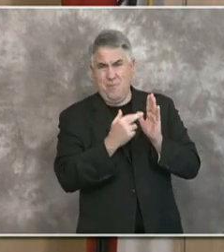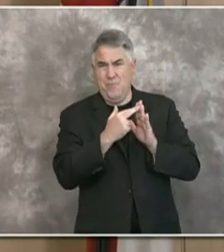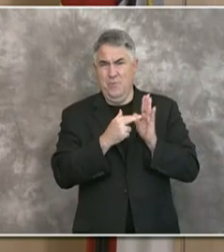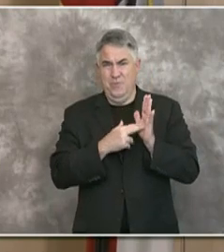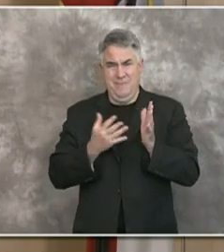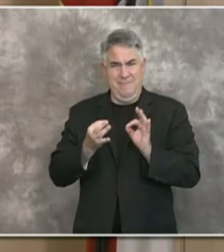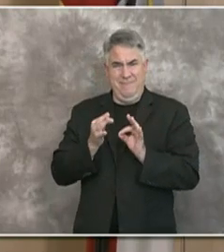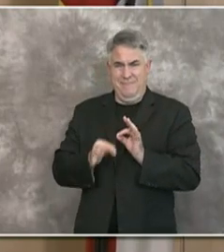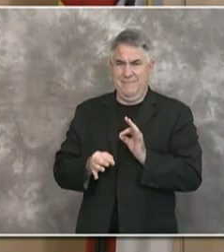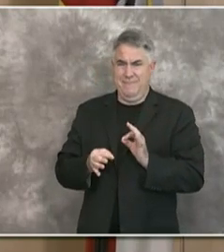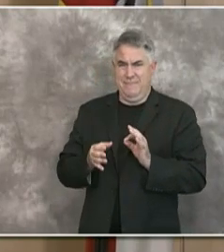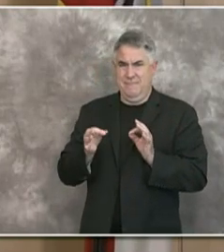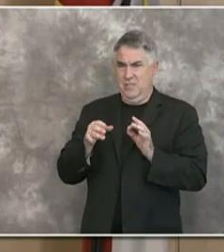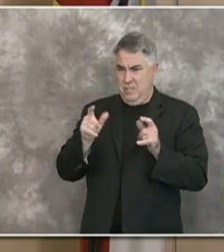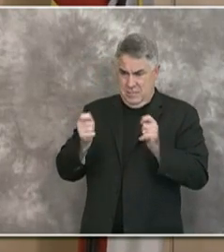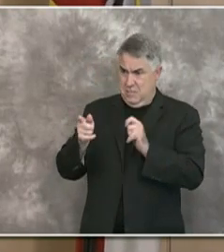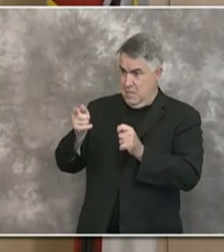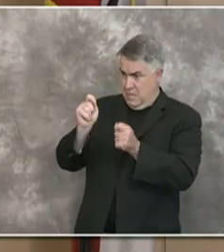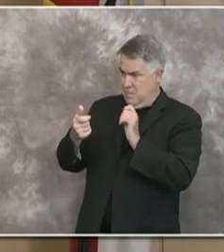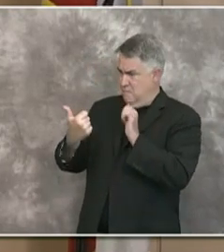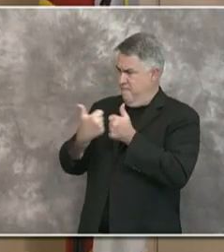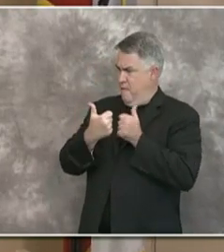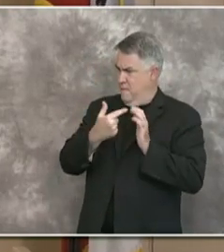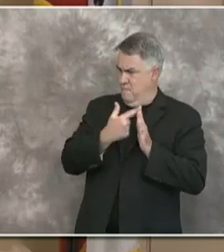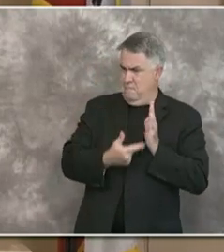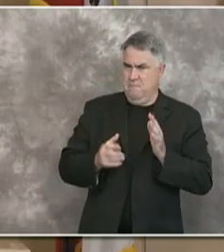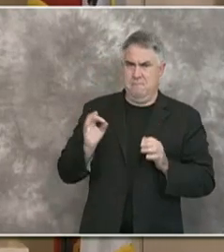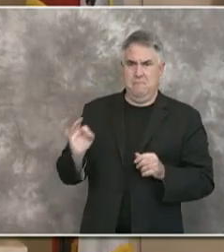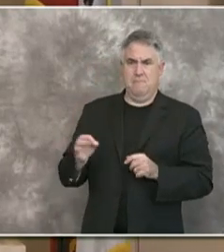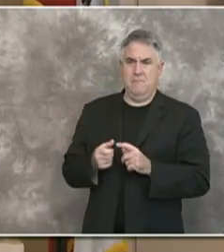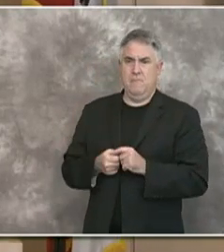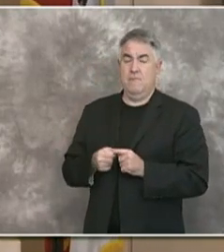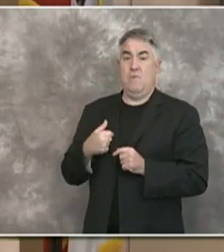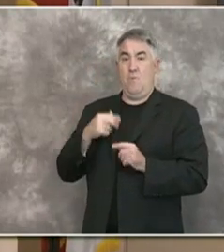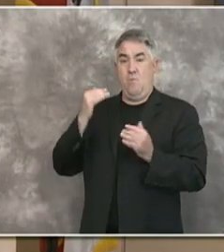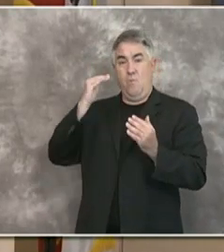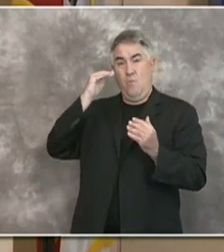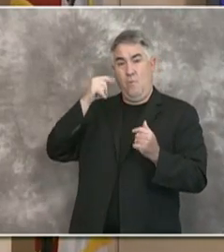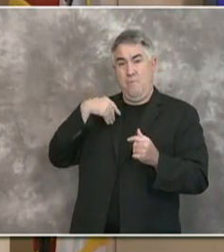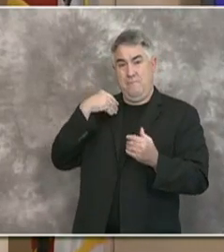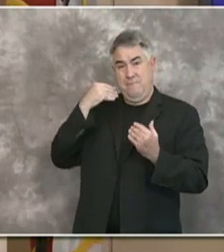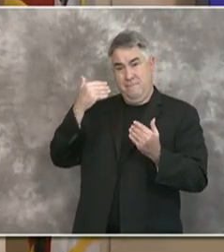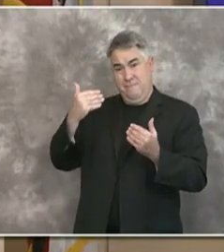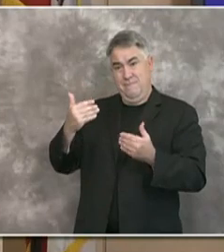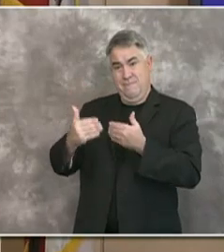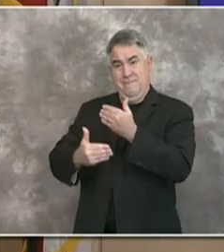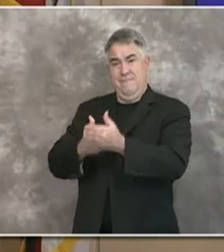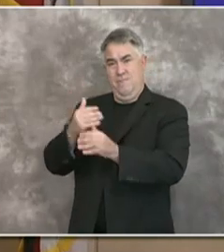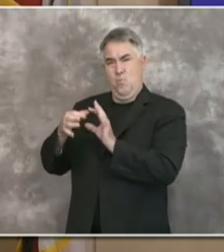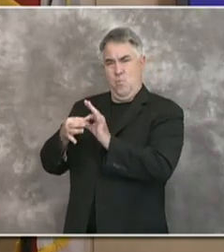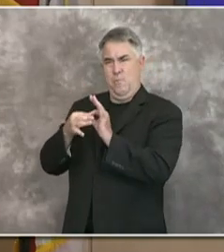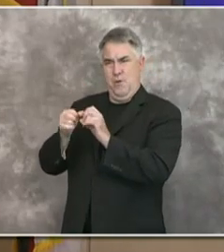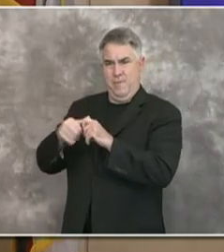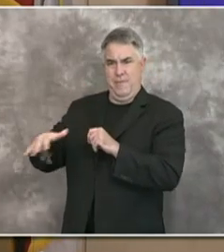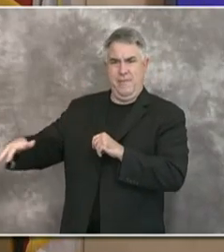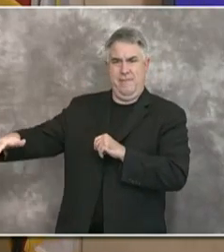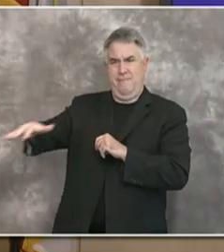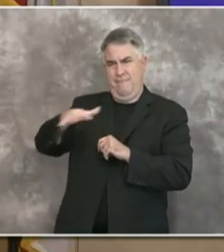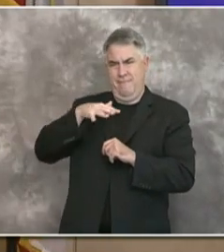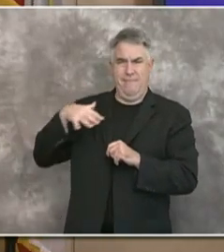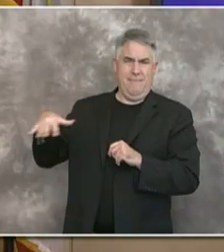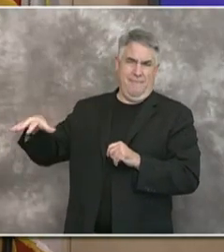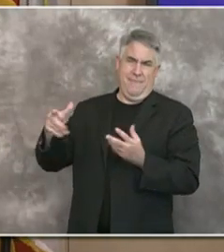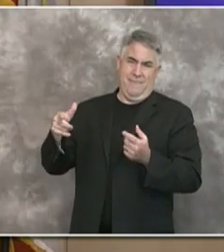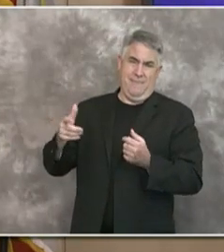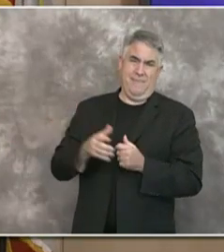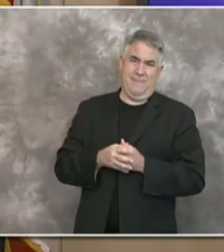continue to do things safely. And so our hope is that we move forward, we'll continue to have that same level of cooperation, which is what will facilitate us